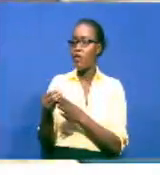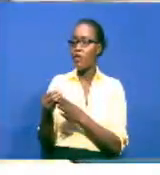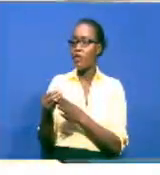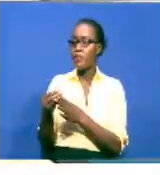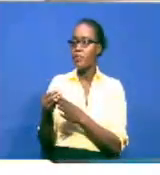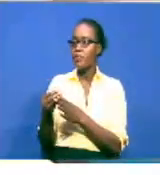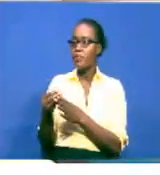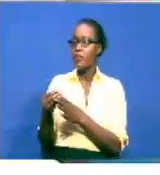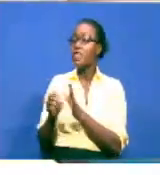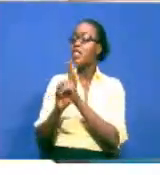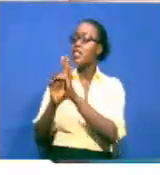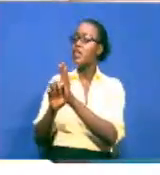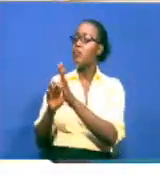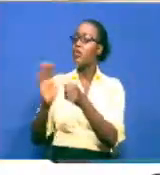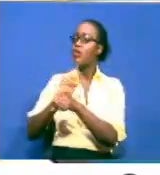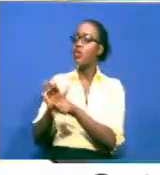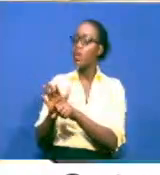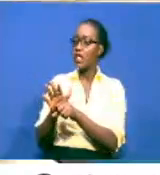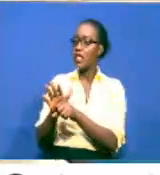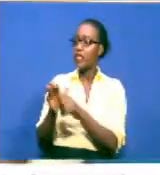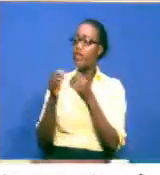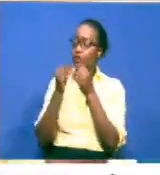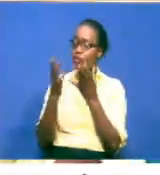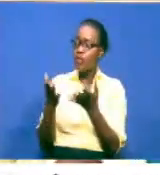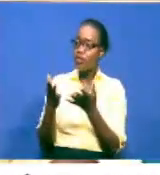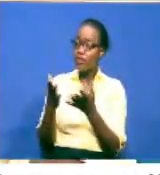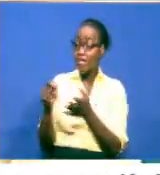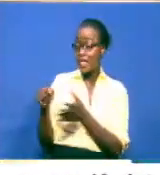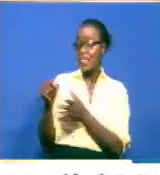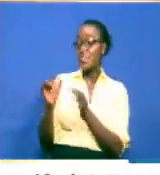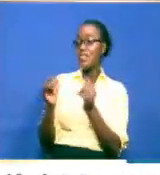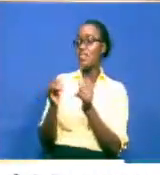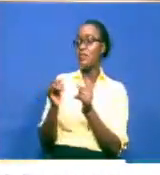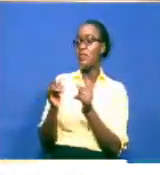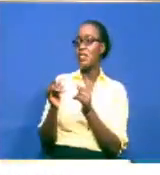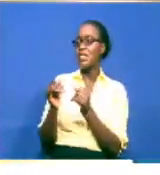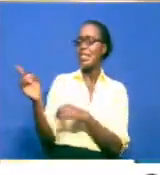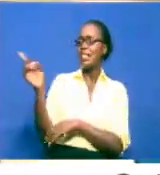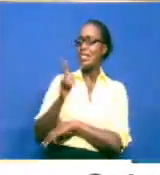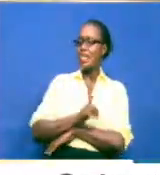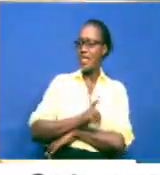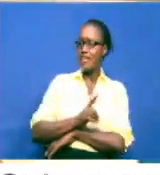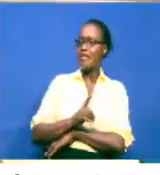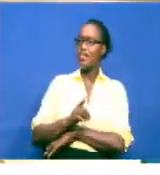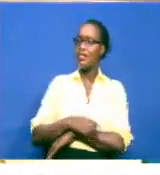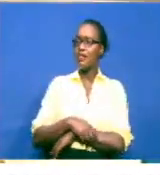to give, for instance, this corona, information. These corona updates are on daily basis.